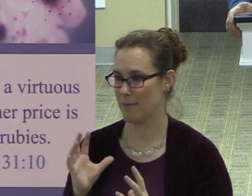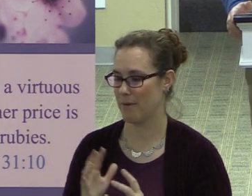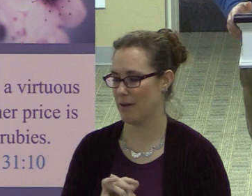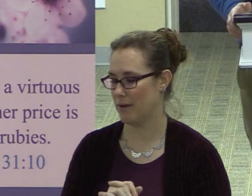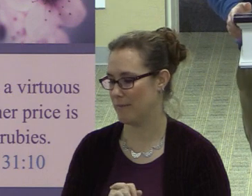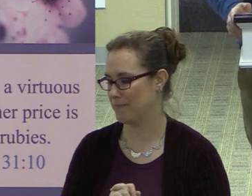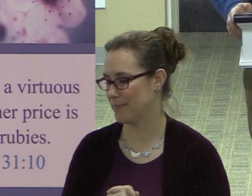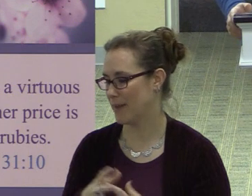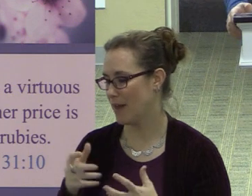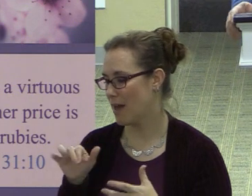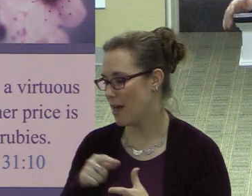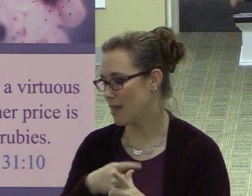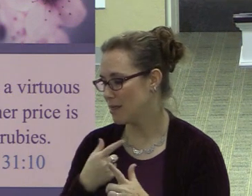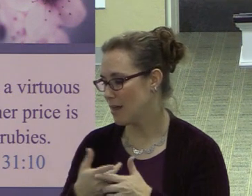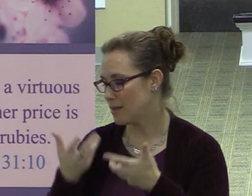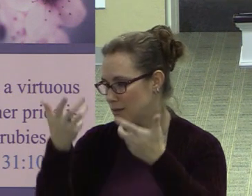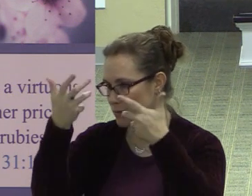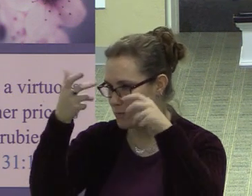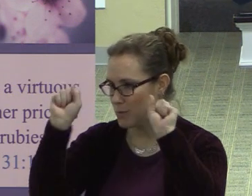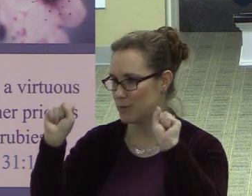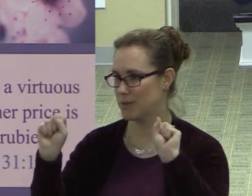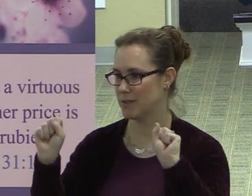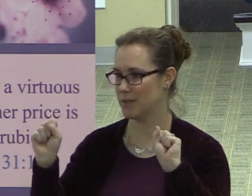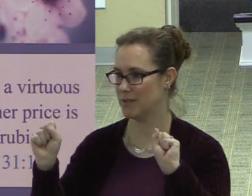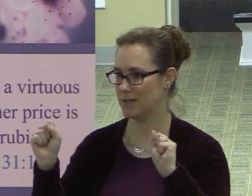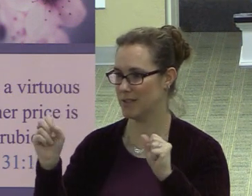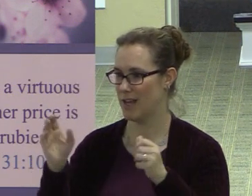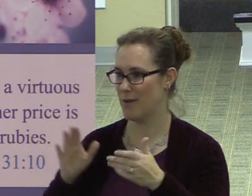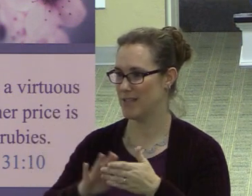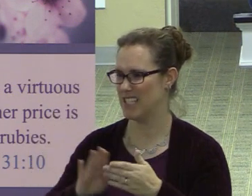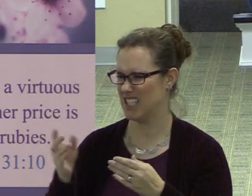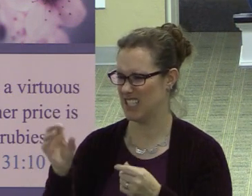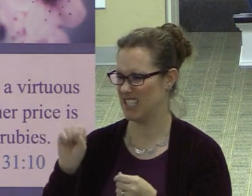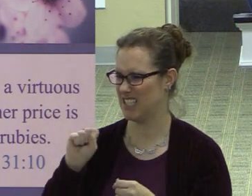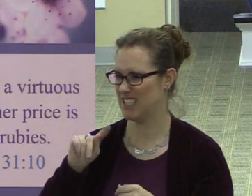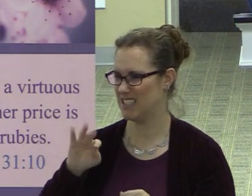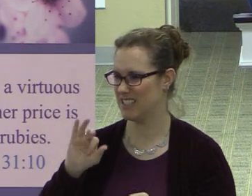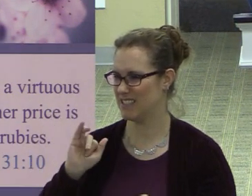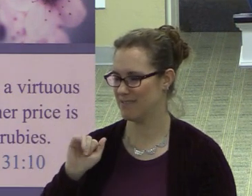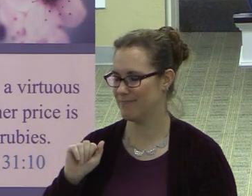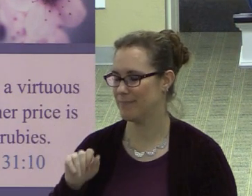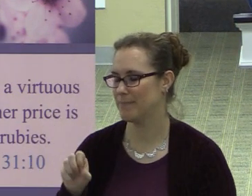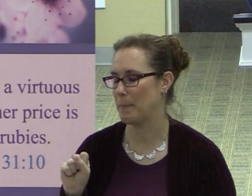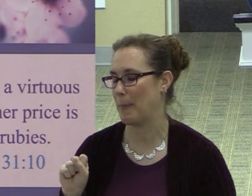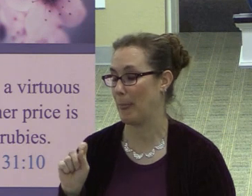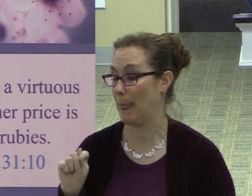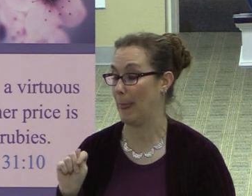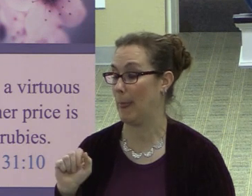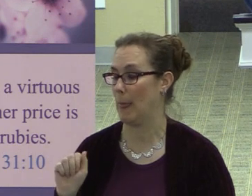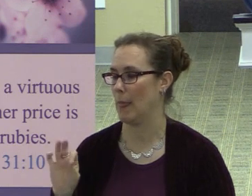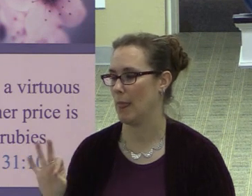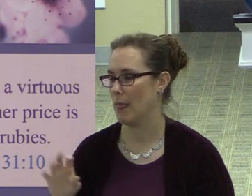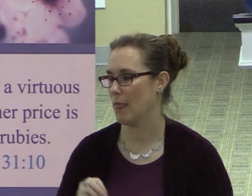And then there's Moses, and he stretches out that simple staff over the water in an east wind that had to be